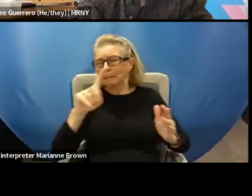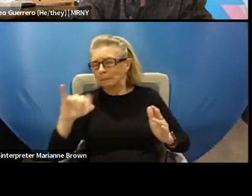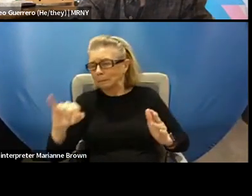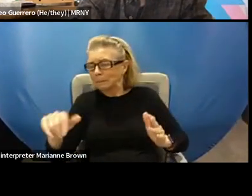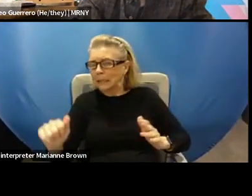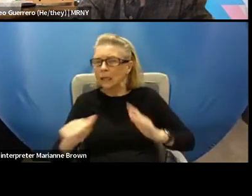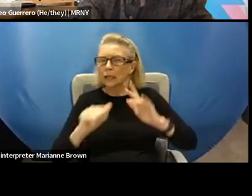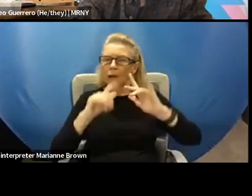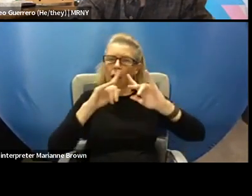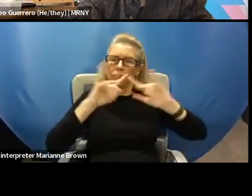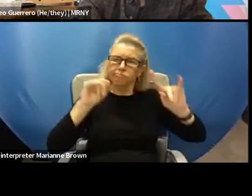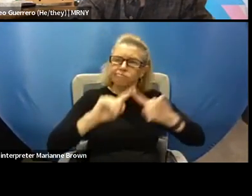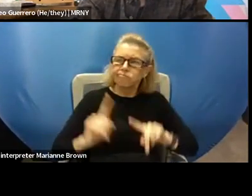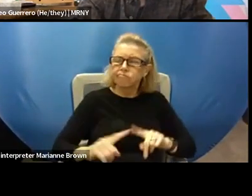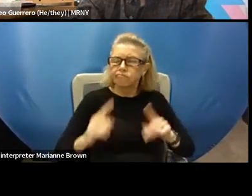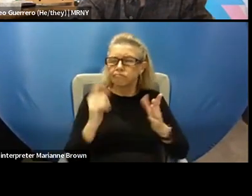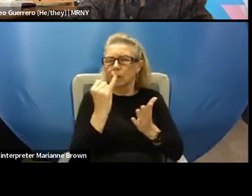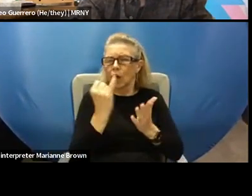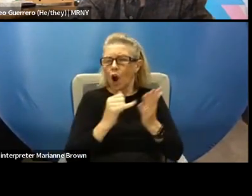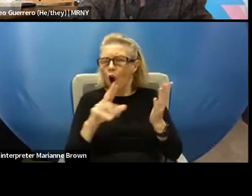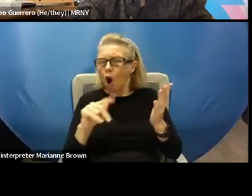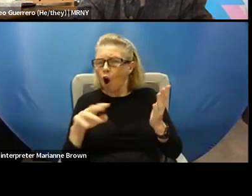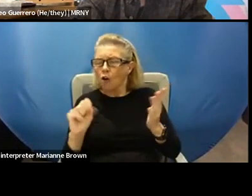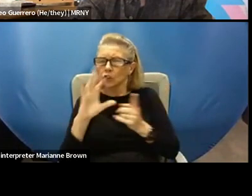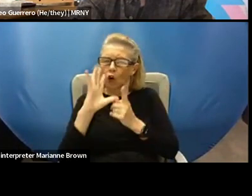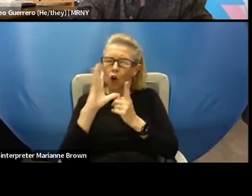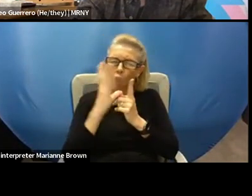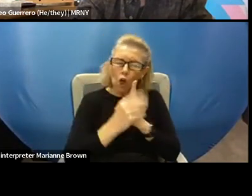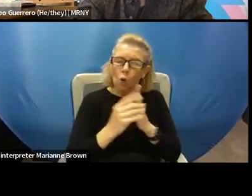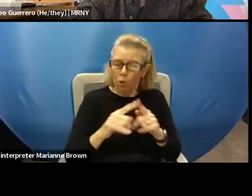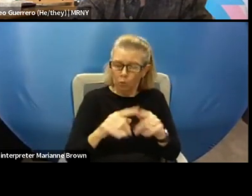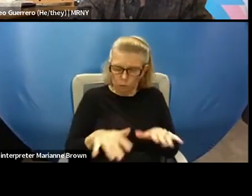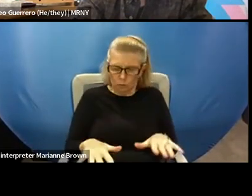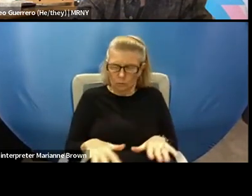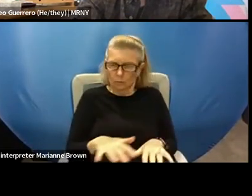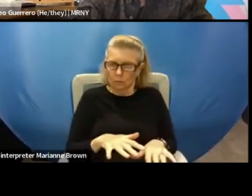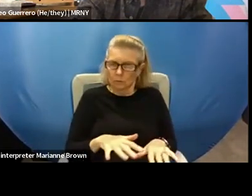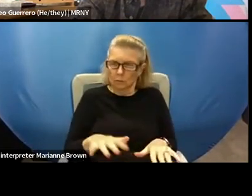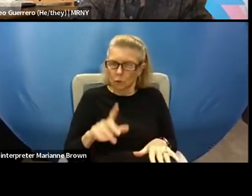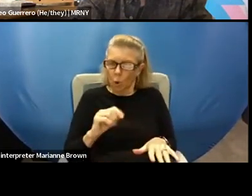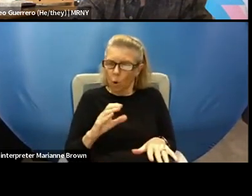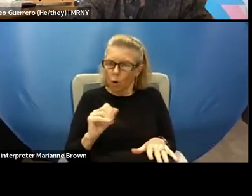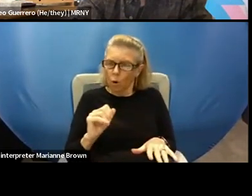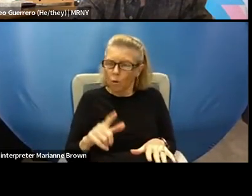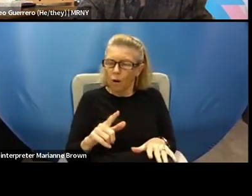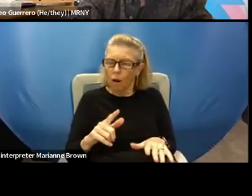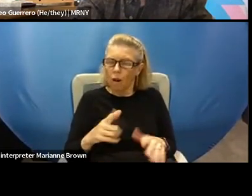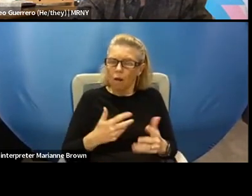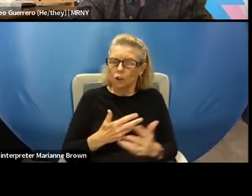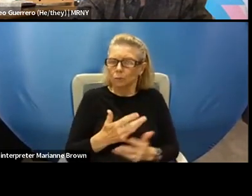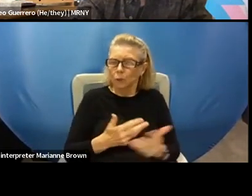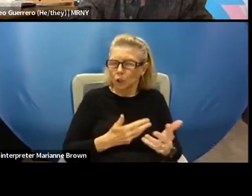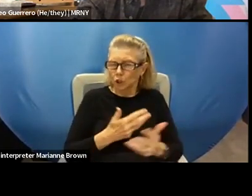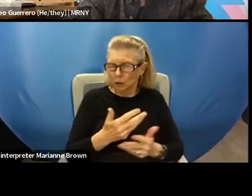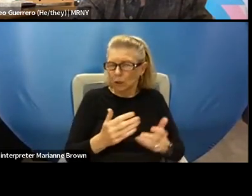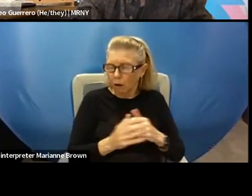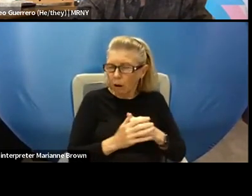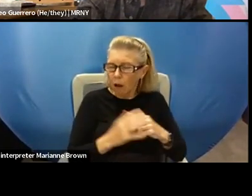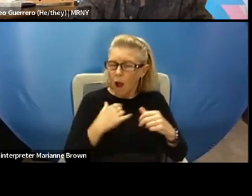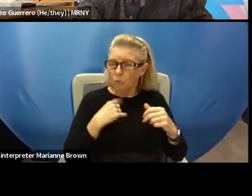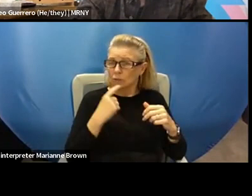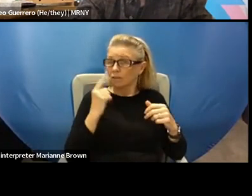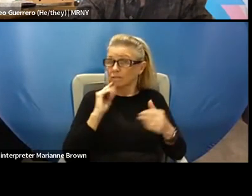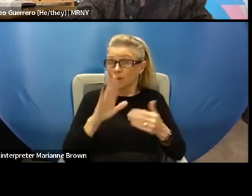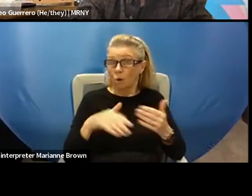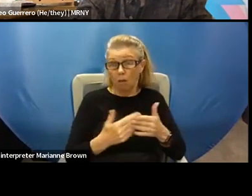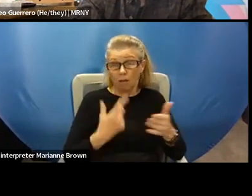about arts, culture, but then it also is this local interpersonal level as well. And I would say for all of us, it's important